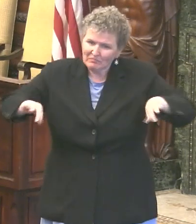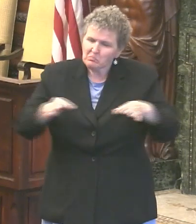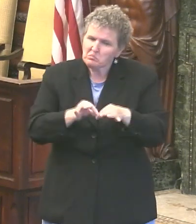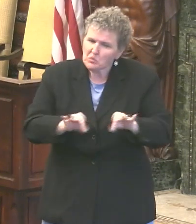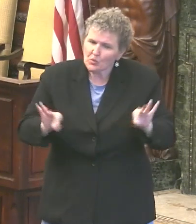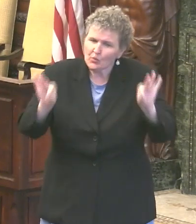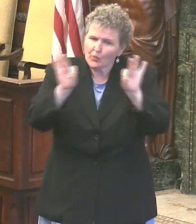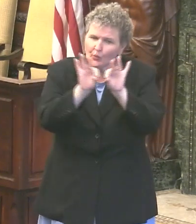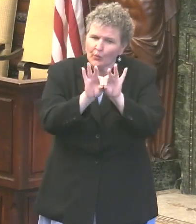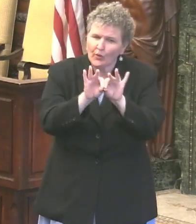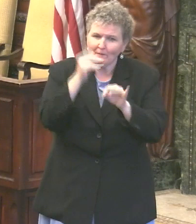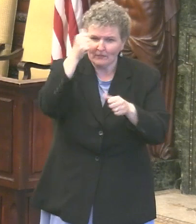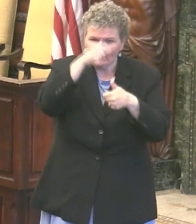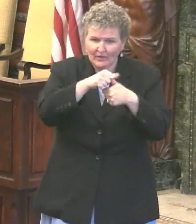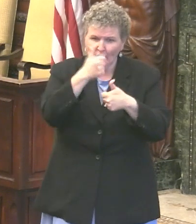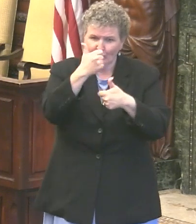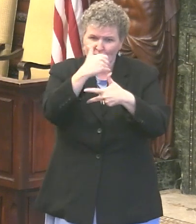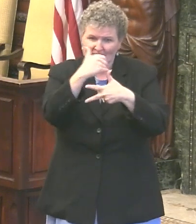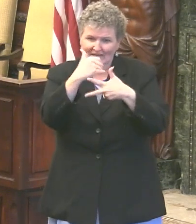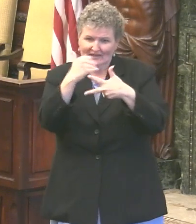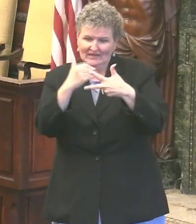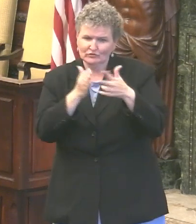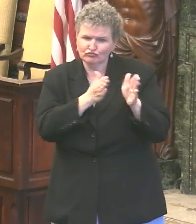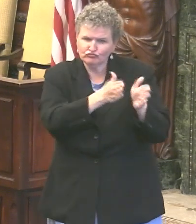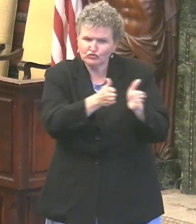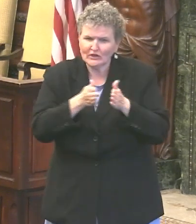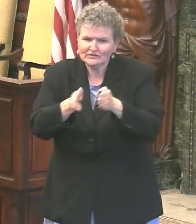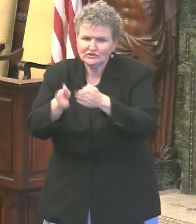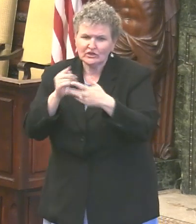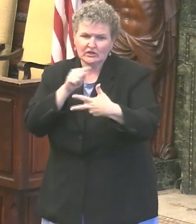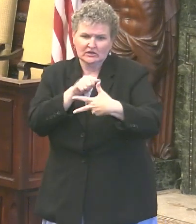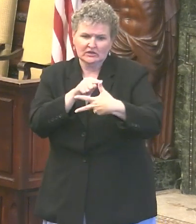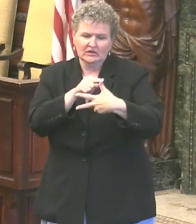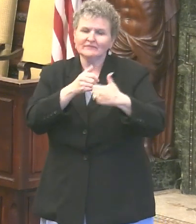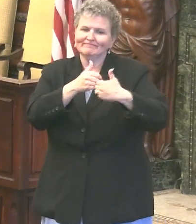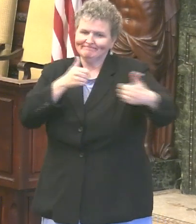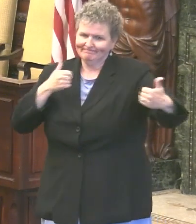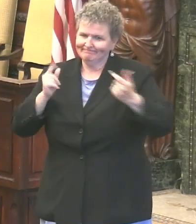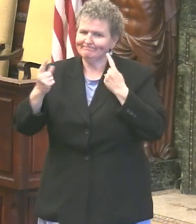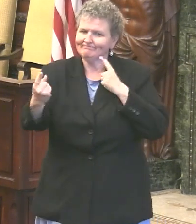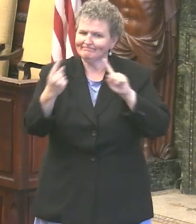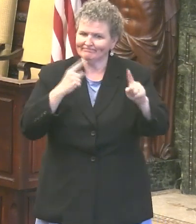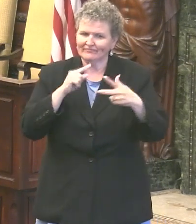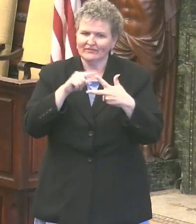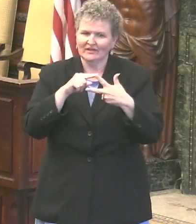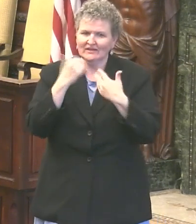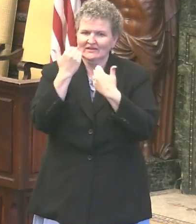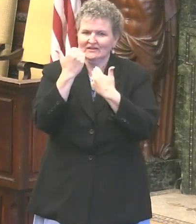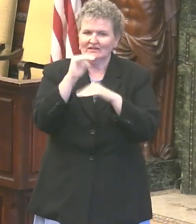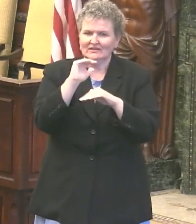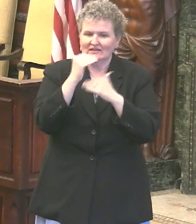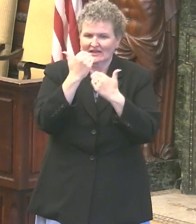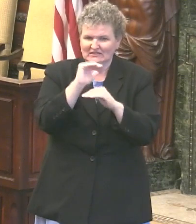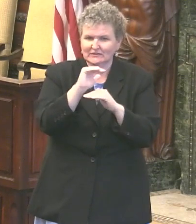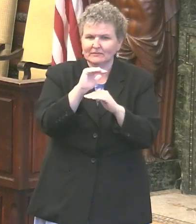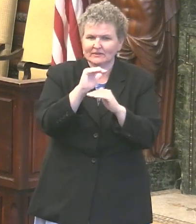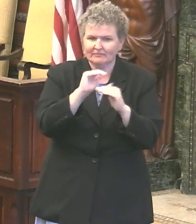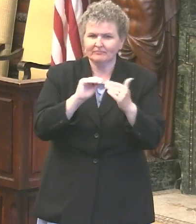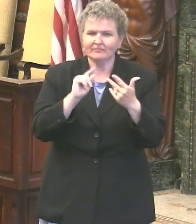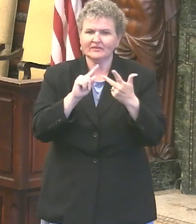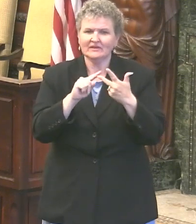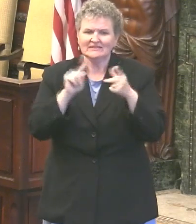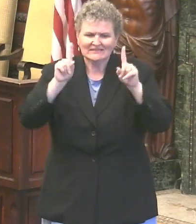strategy for the epidemic overall. The other two elements are containment, which involves testing, contact